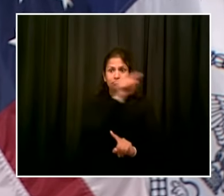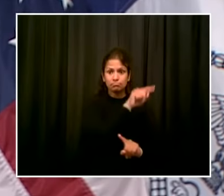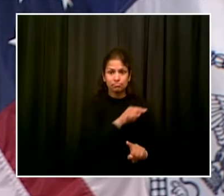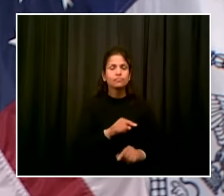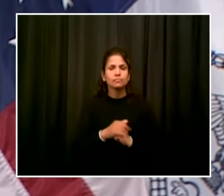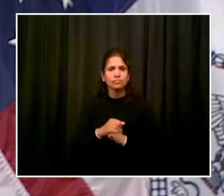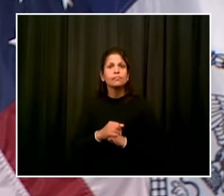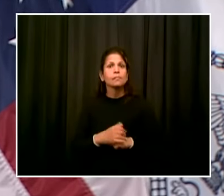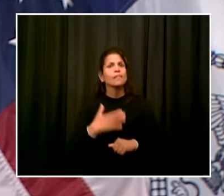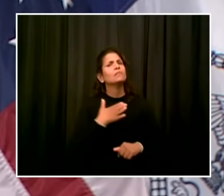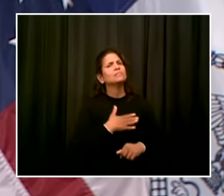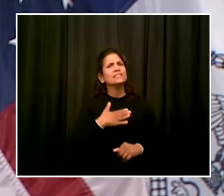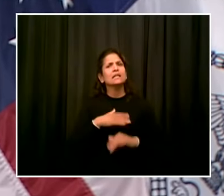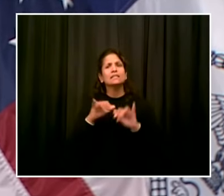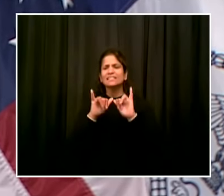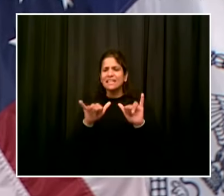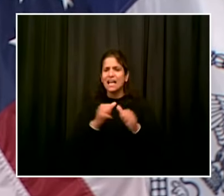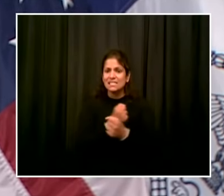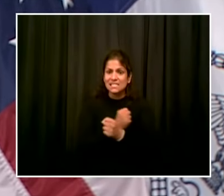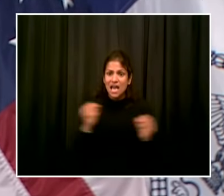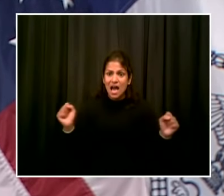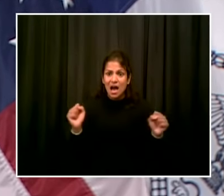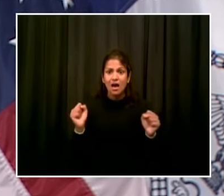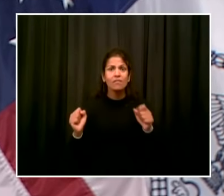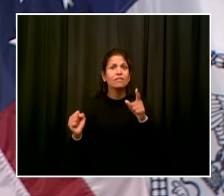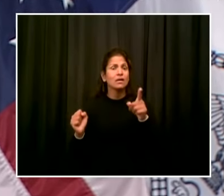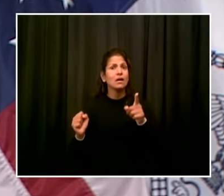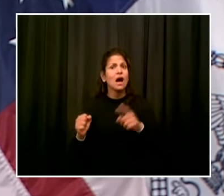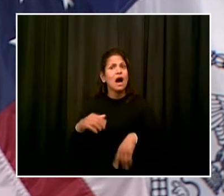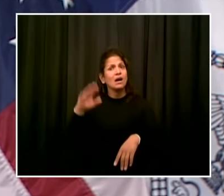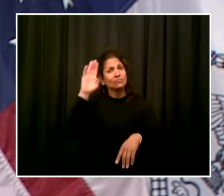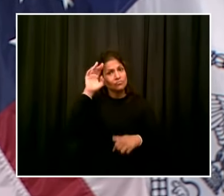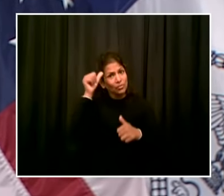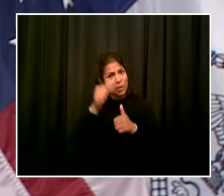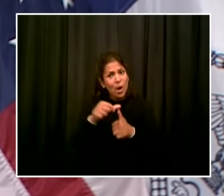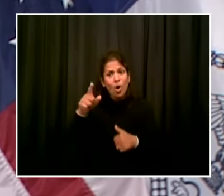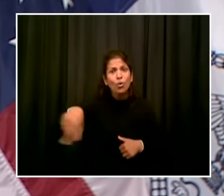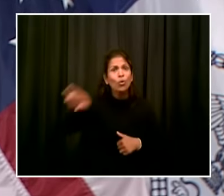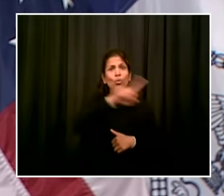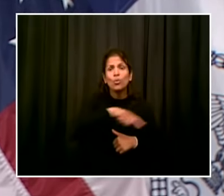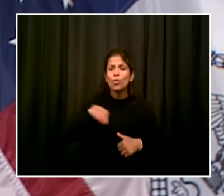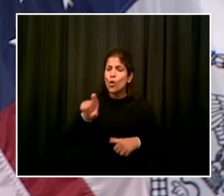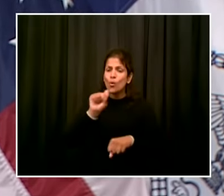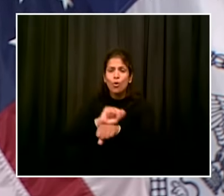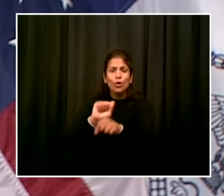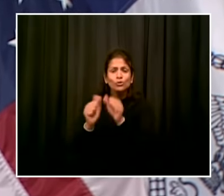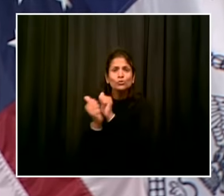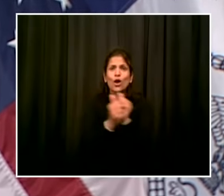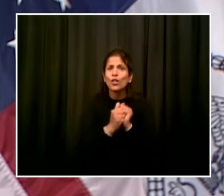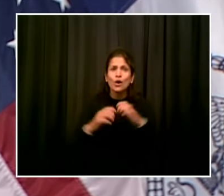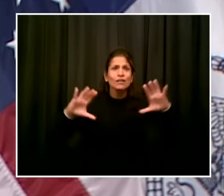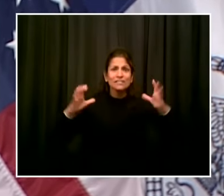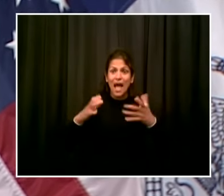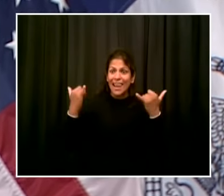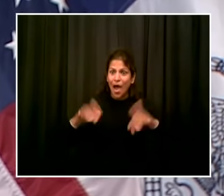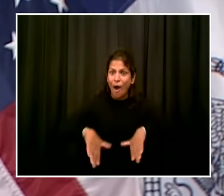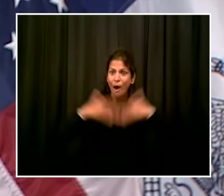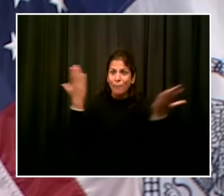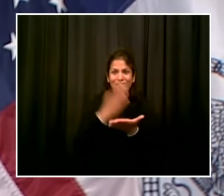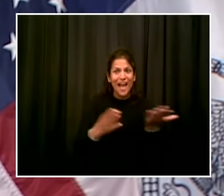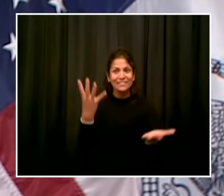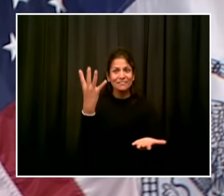everyone together got us to phase 4. Sure didn't look like that would be the case a few months ago, but everyone has done this. It's a day